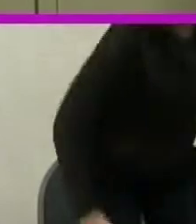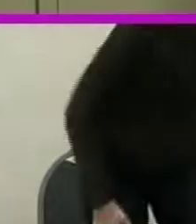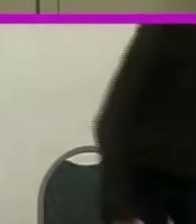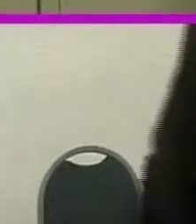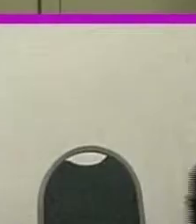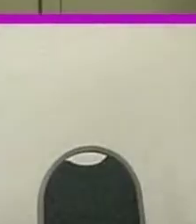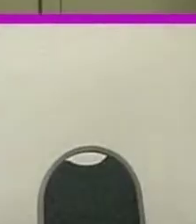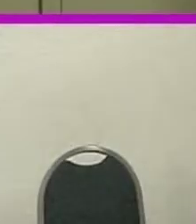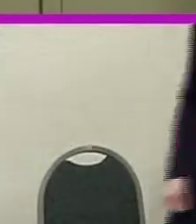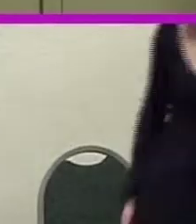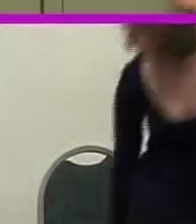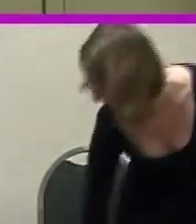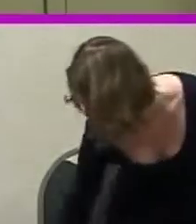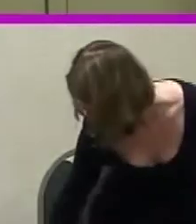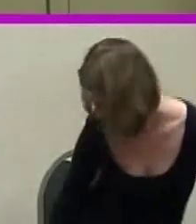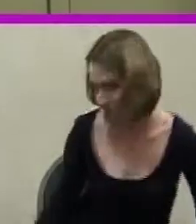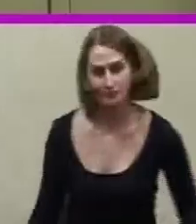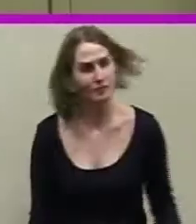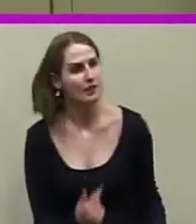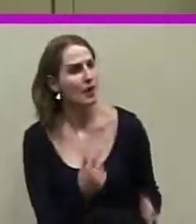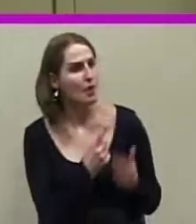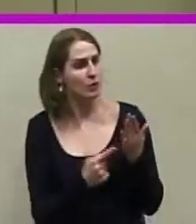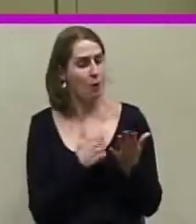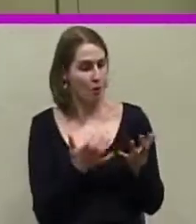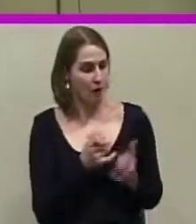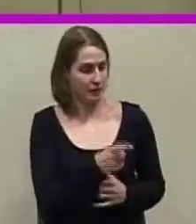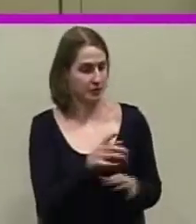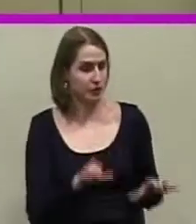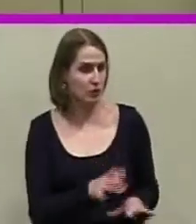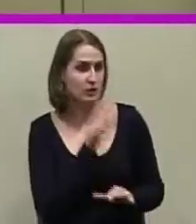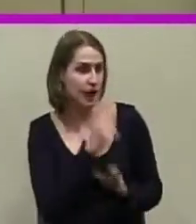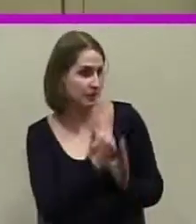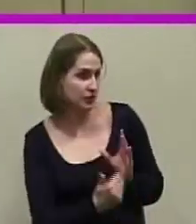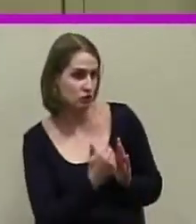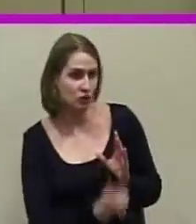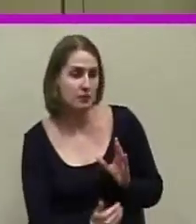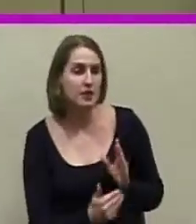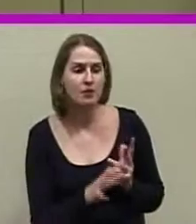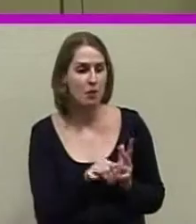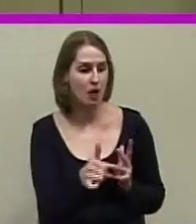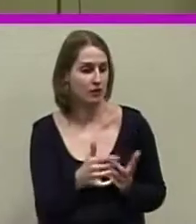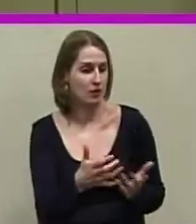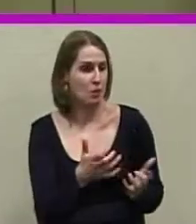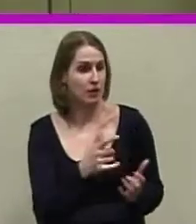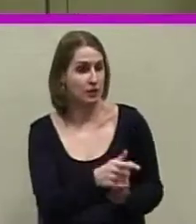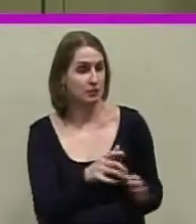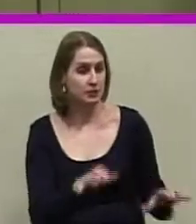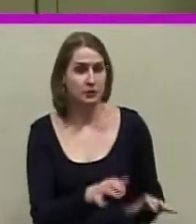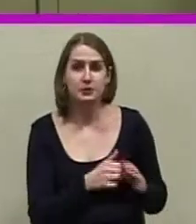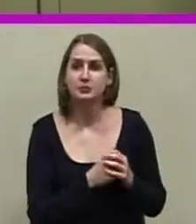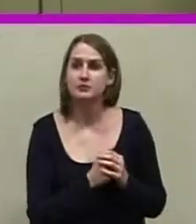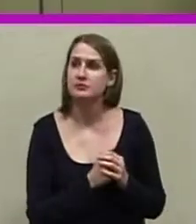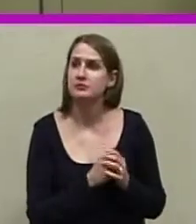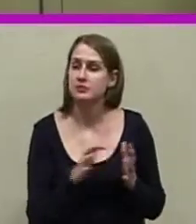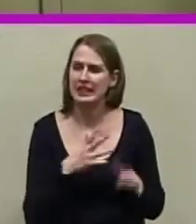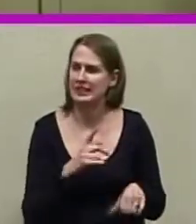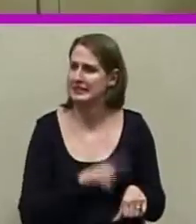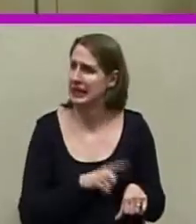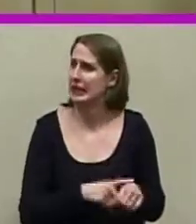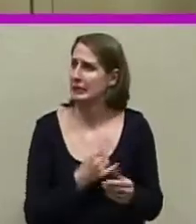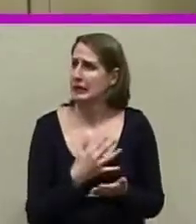What might I want him to do instead of being disruptive? Think of and again, you don't. Time is a